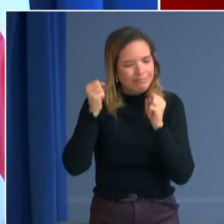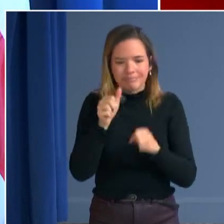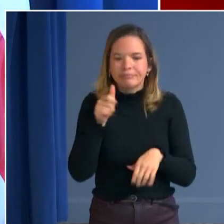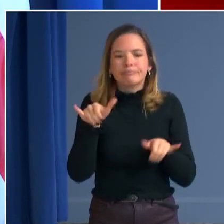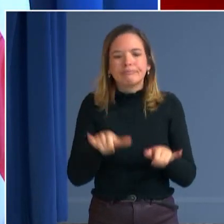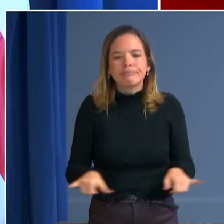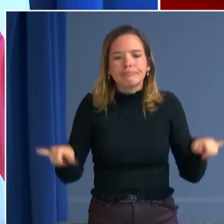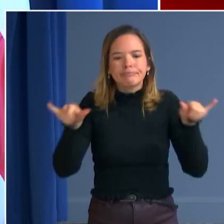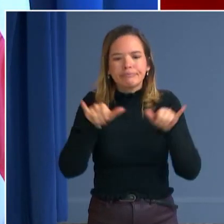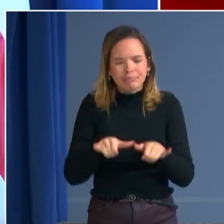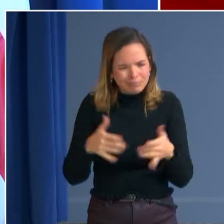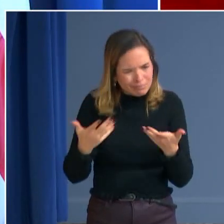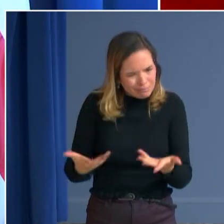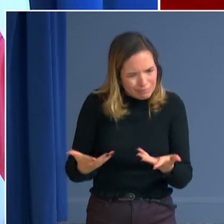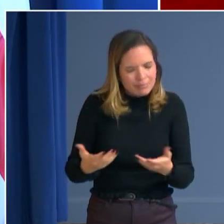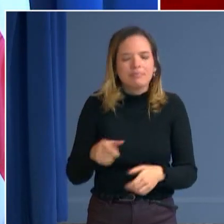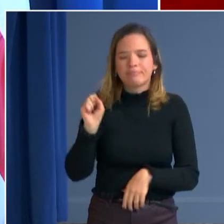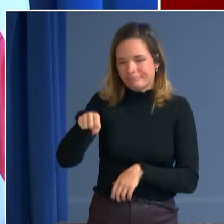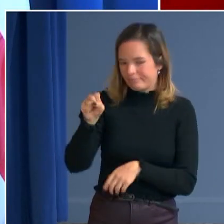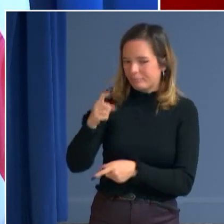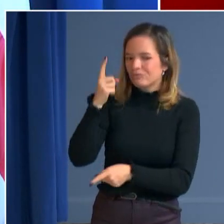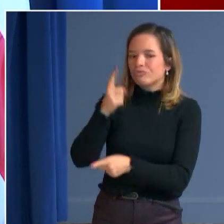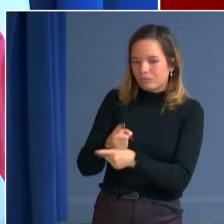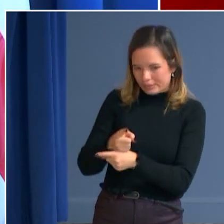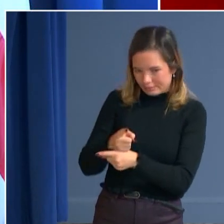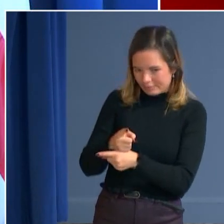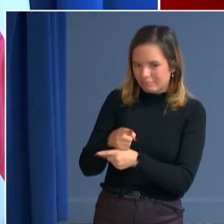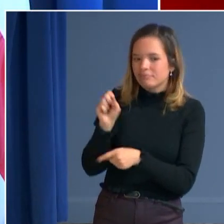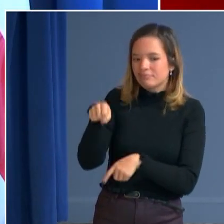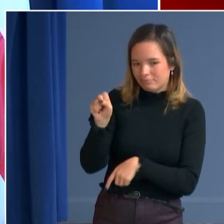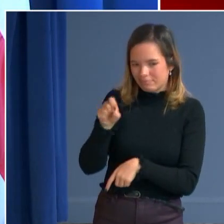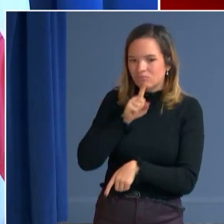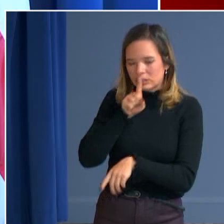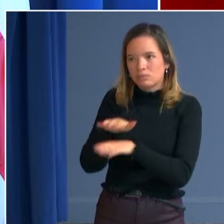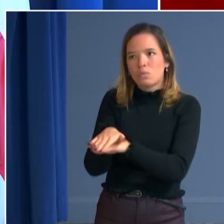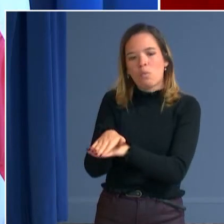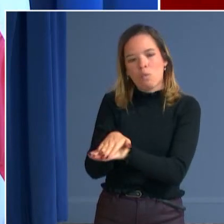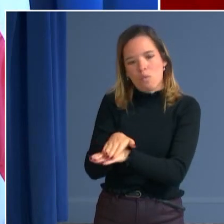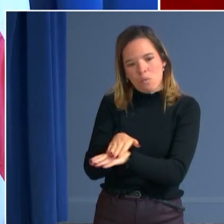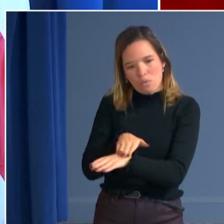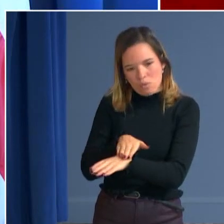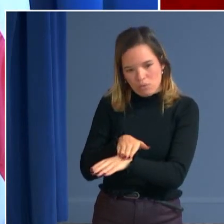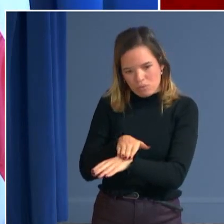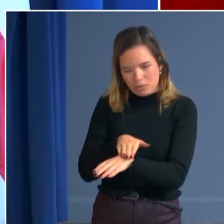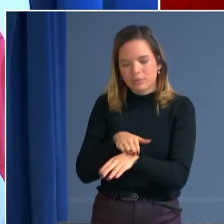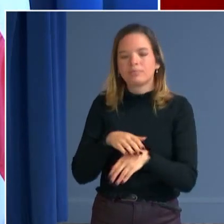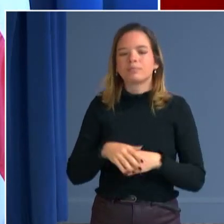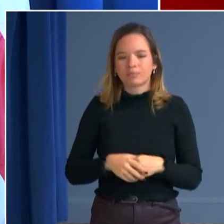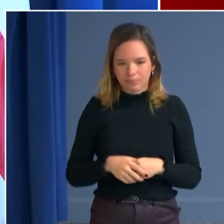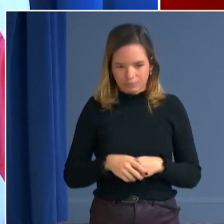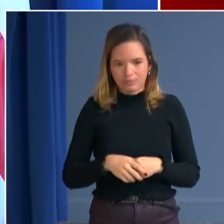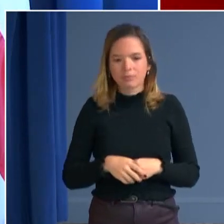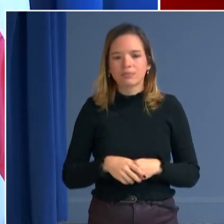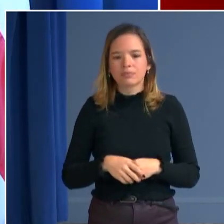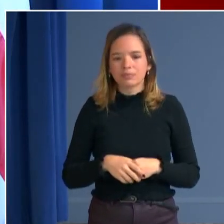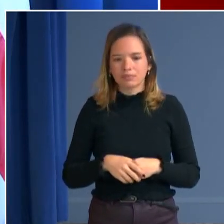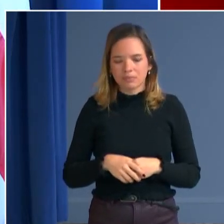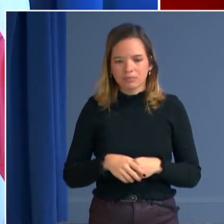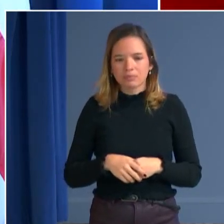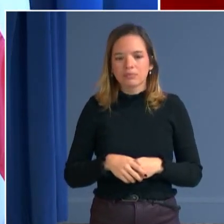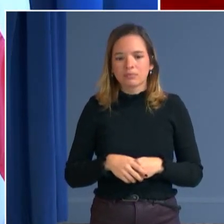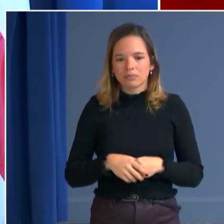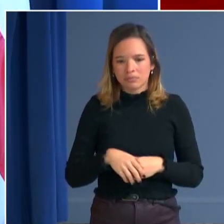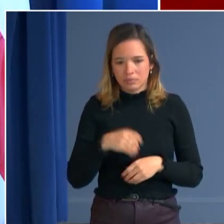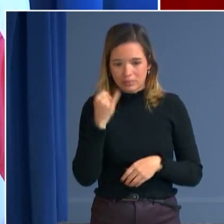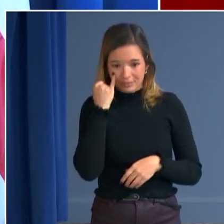down the trend, because we're doing absolutely everything that we possibly can. When you look at the homicides that have occurred today, again, inside of a